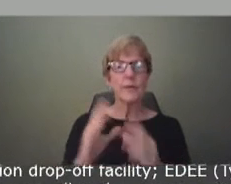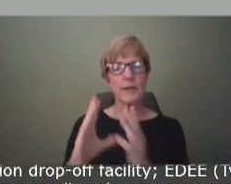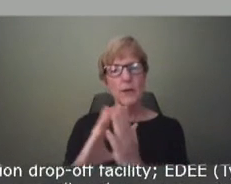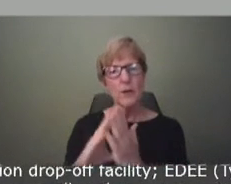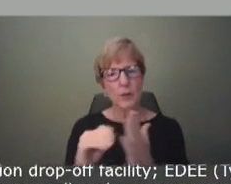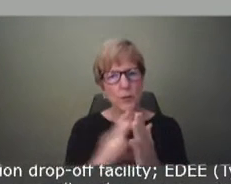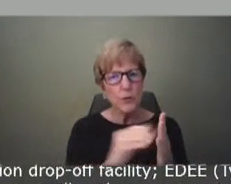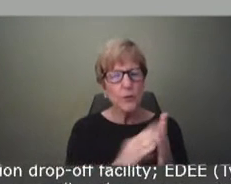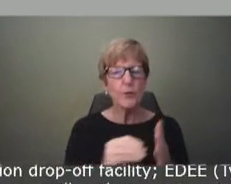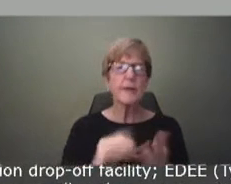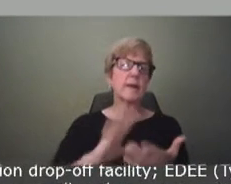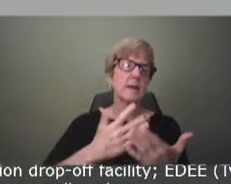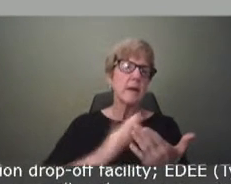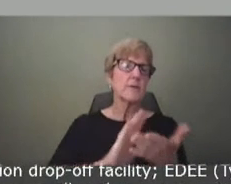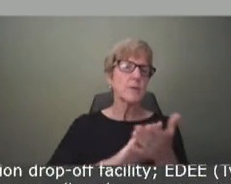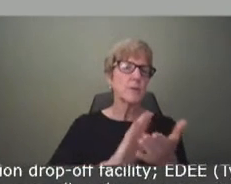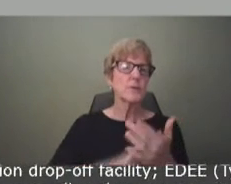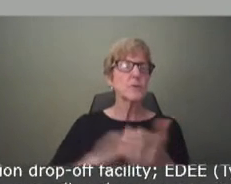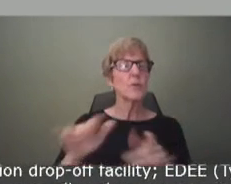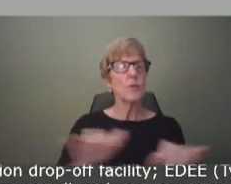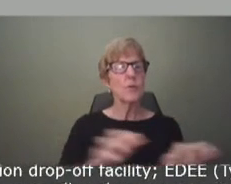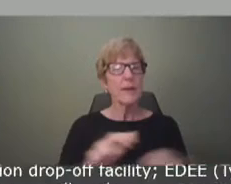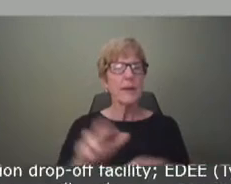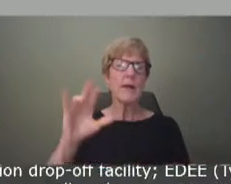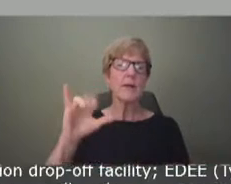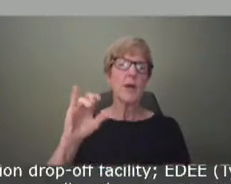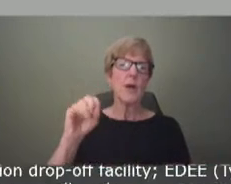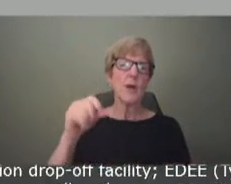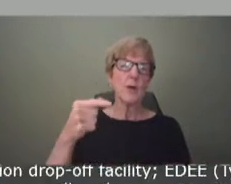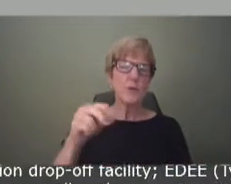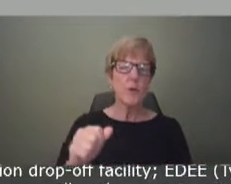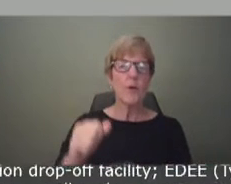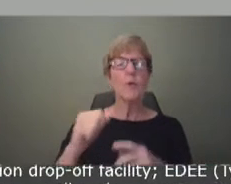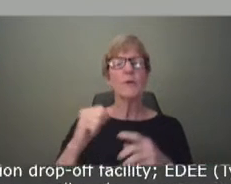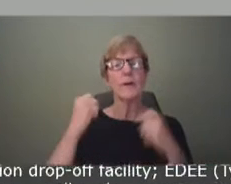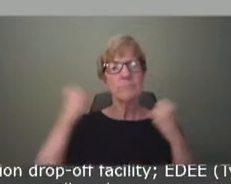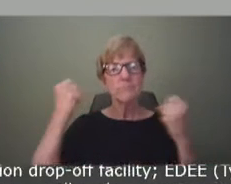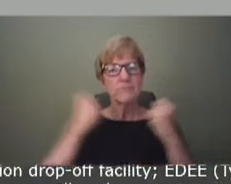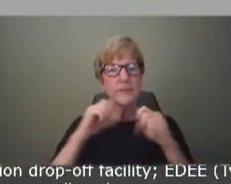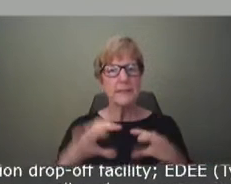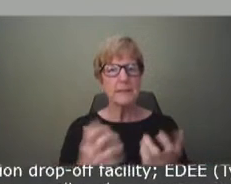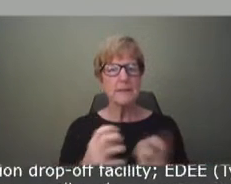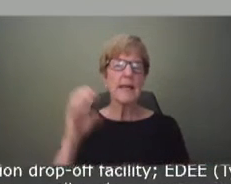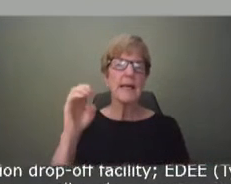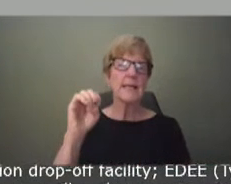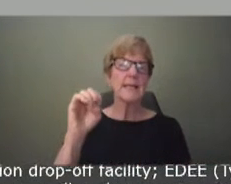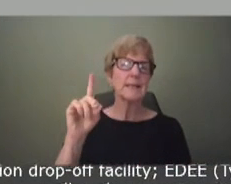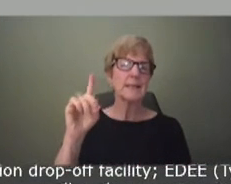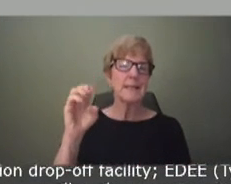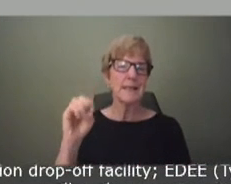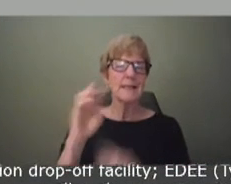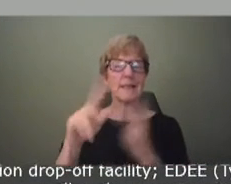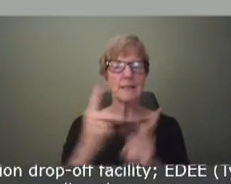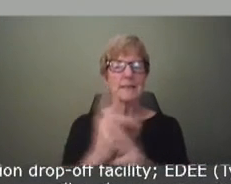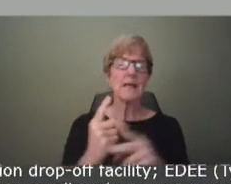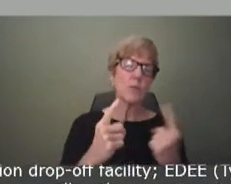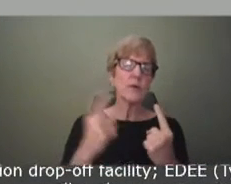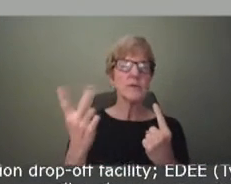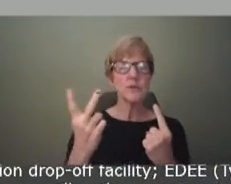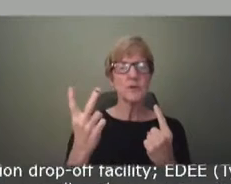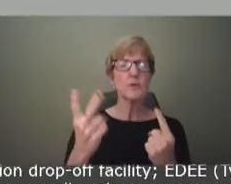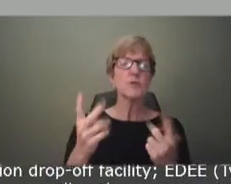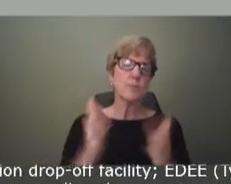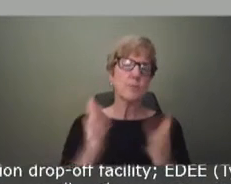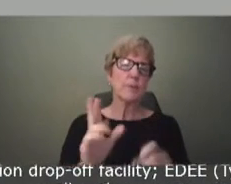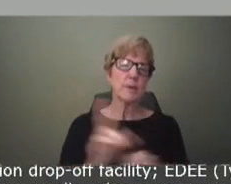culinary school Piano School yoga Fitness classes Etc um Ed type one and two would be a permitted use